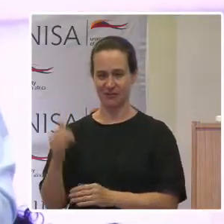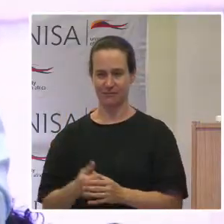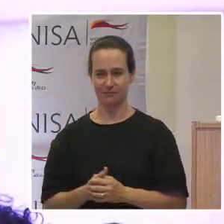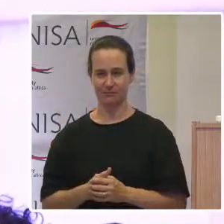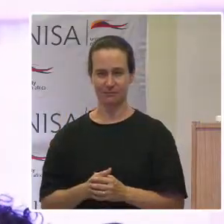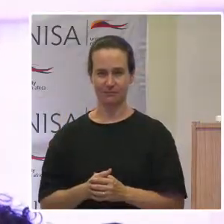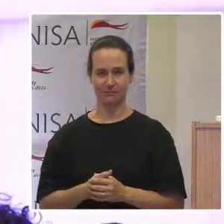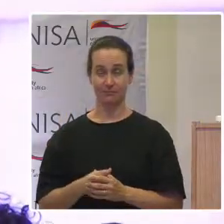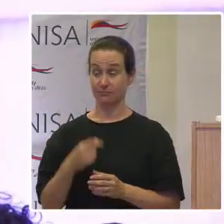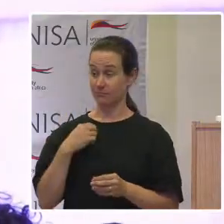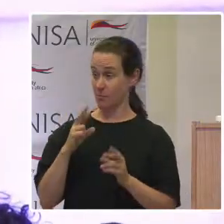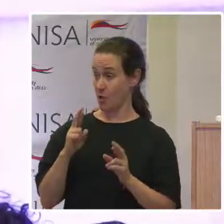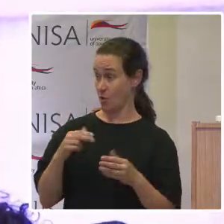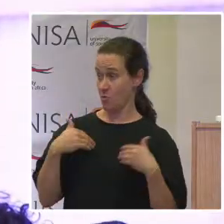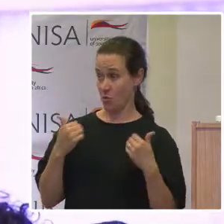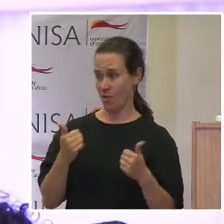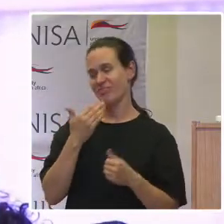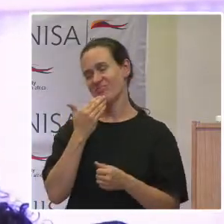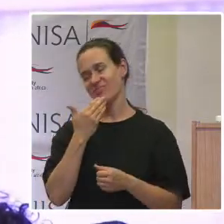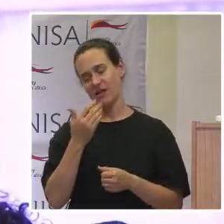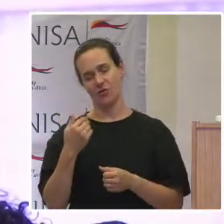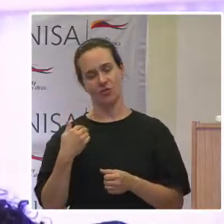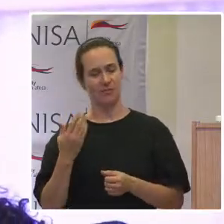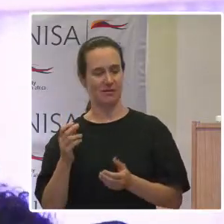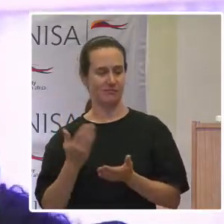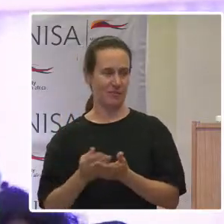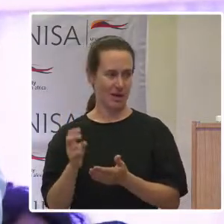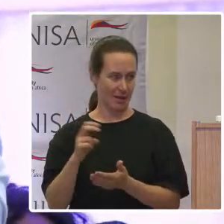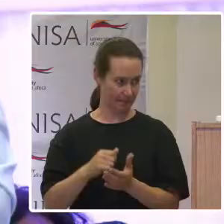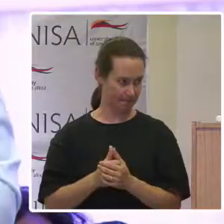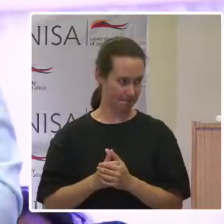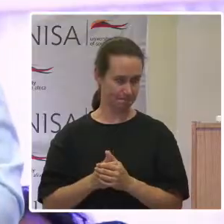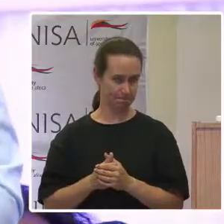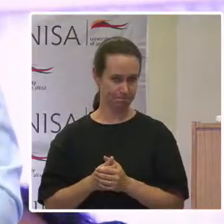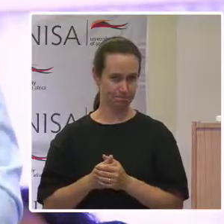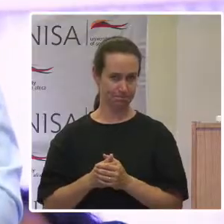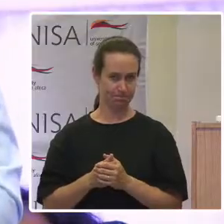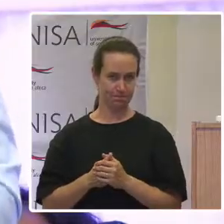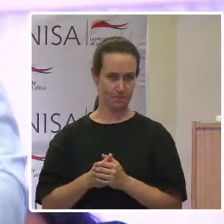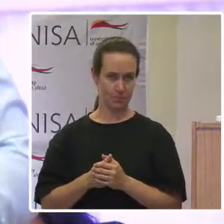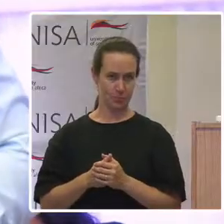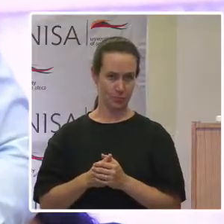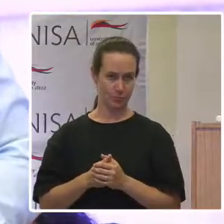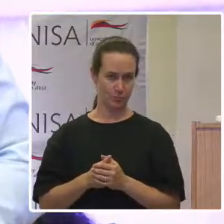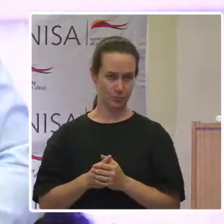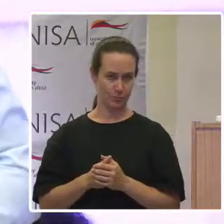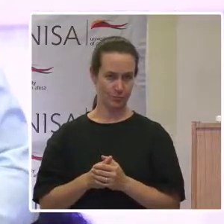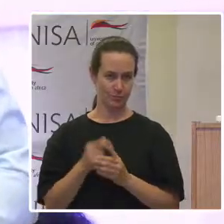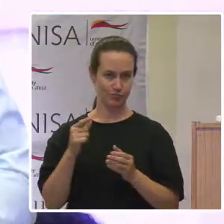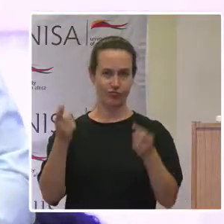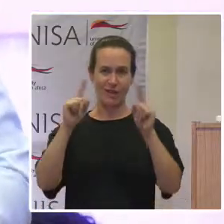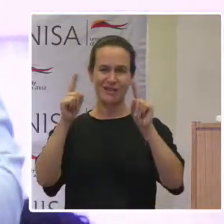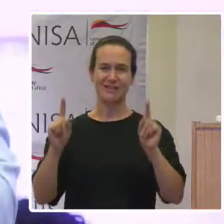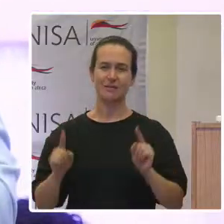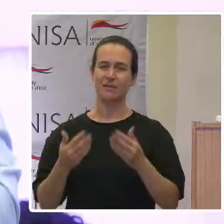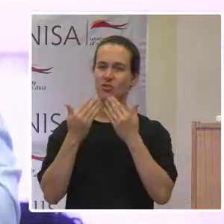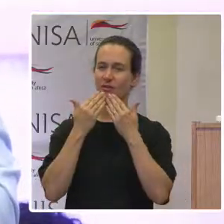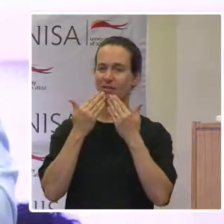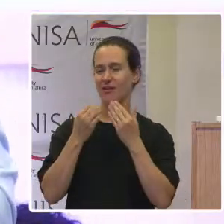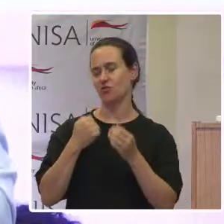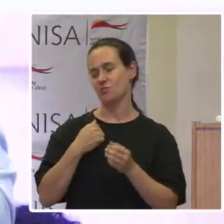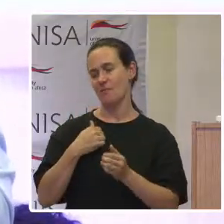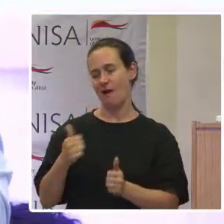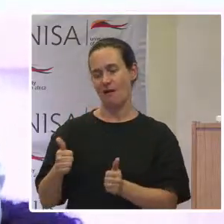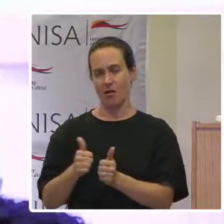I hope you are well. Thank you for having me. And a special thank you to my